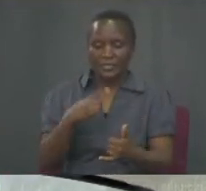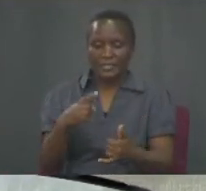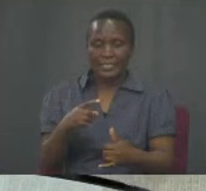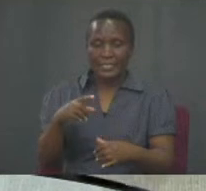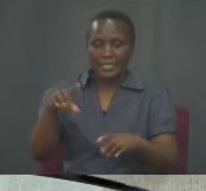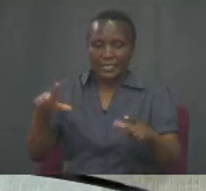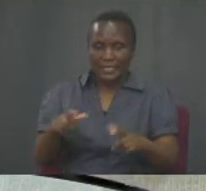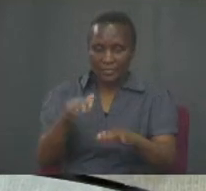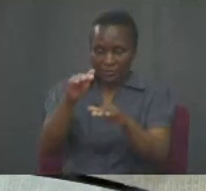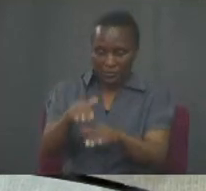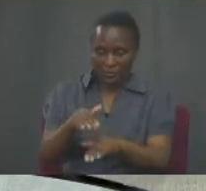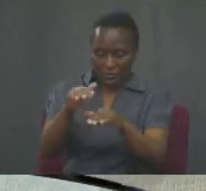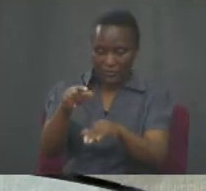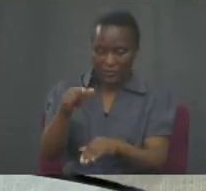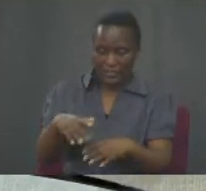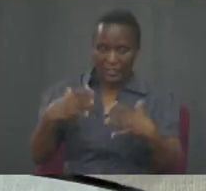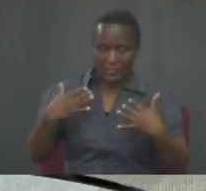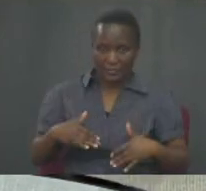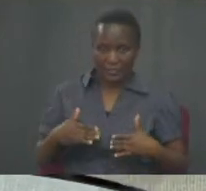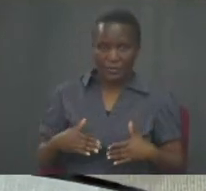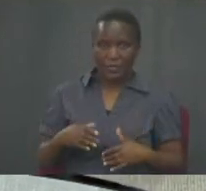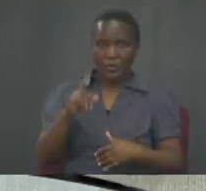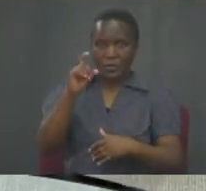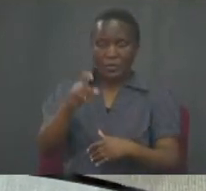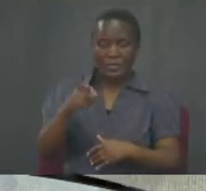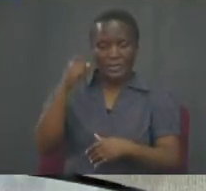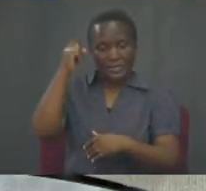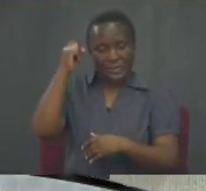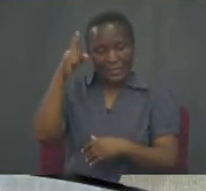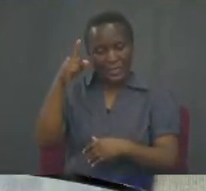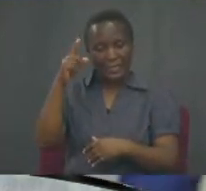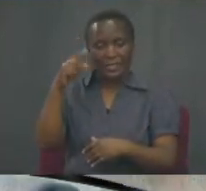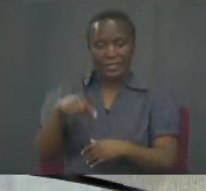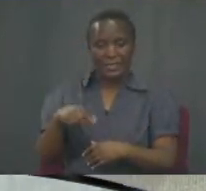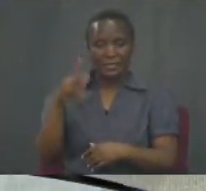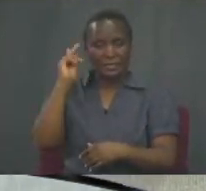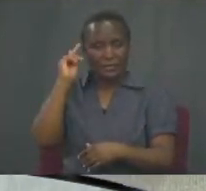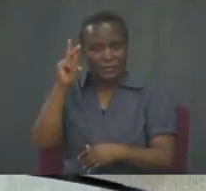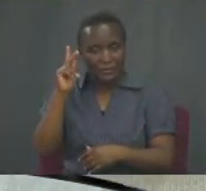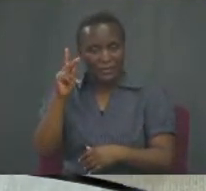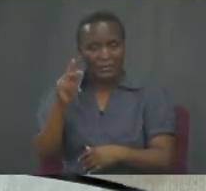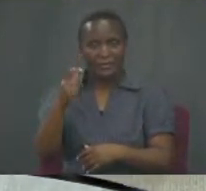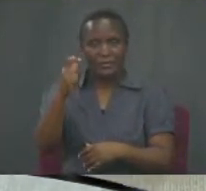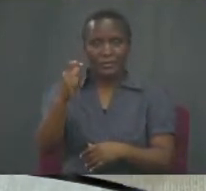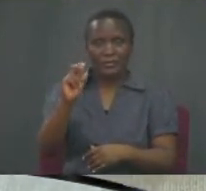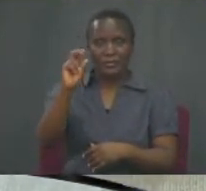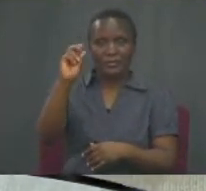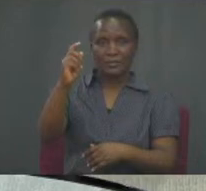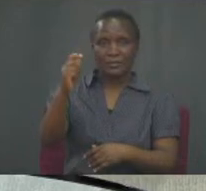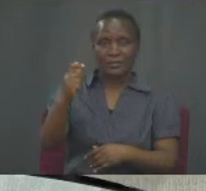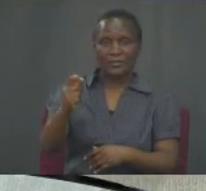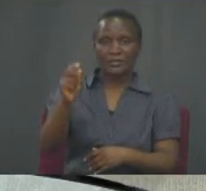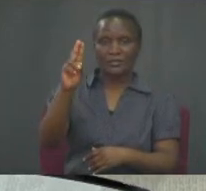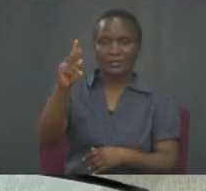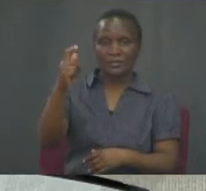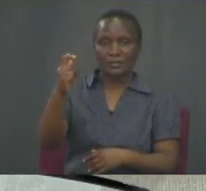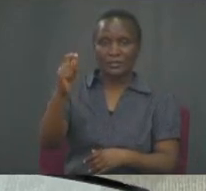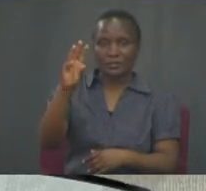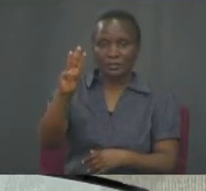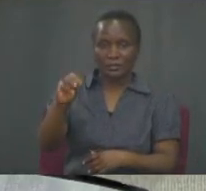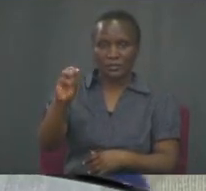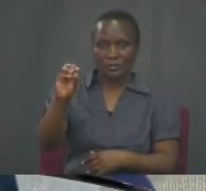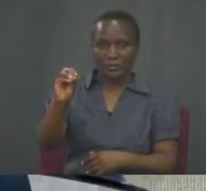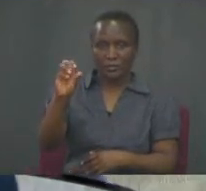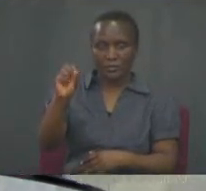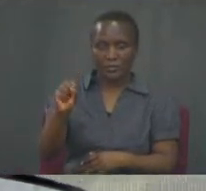You need to understand that this Pharaoh is called Thutmose the Third. Thutmose is explained as the Nero of